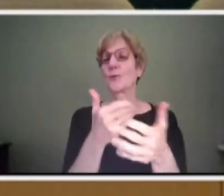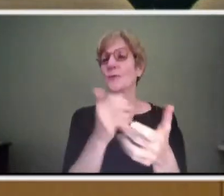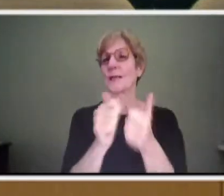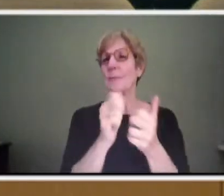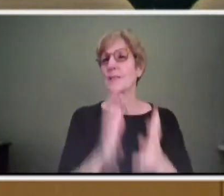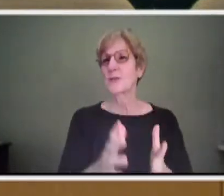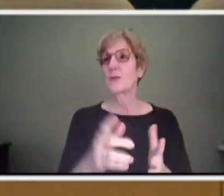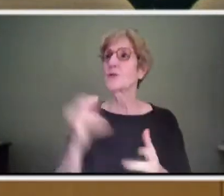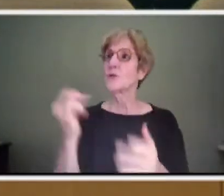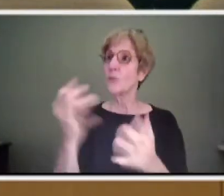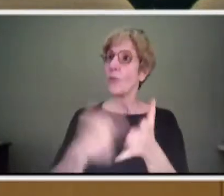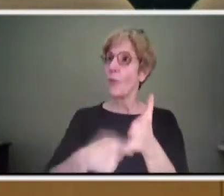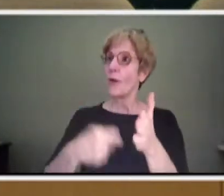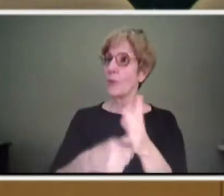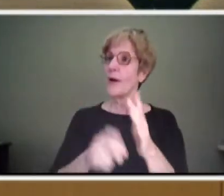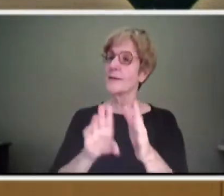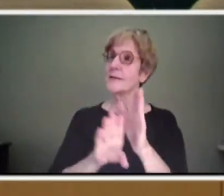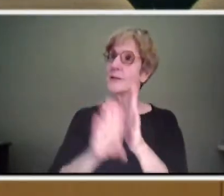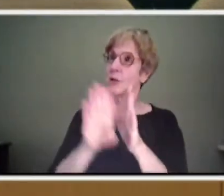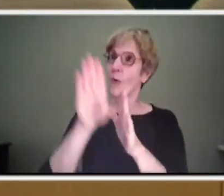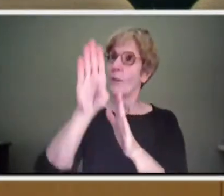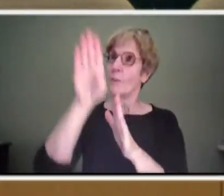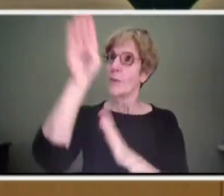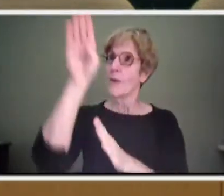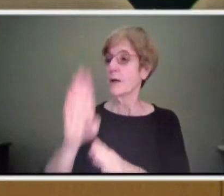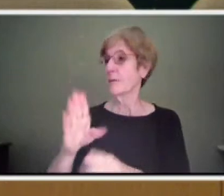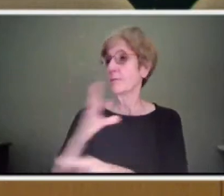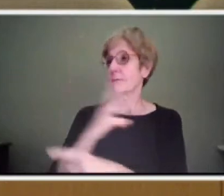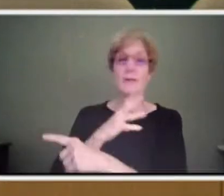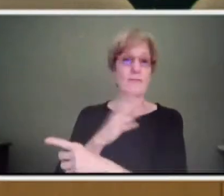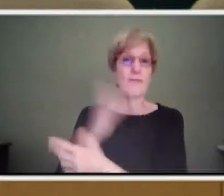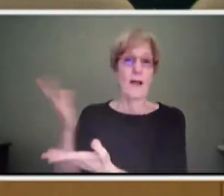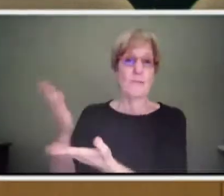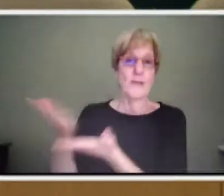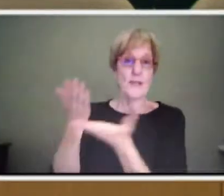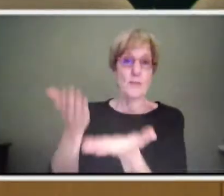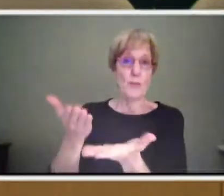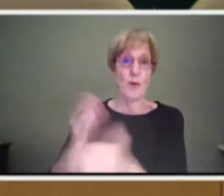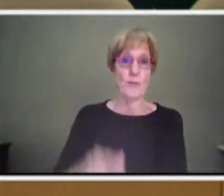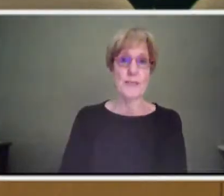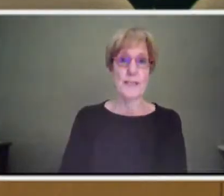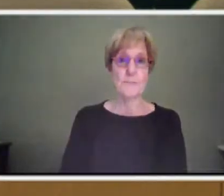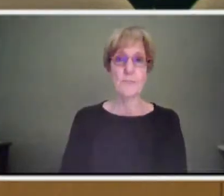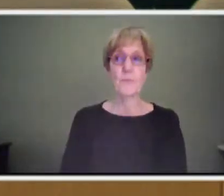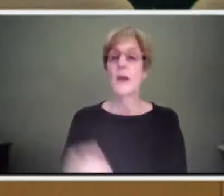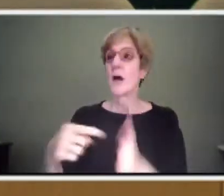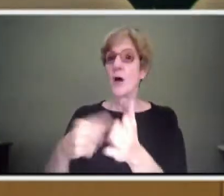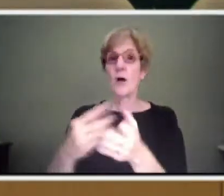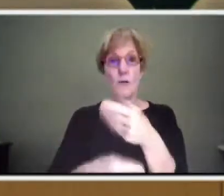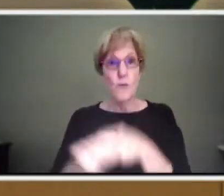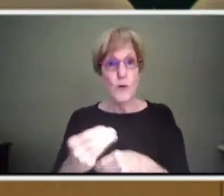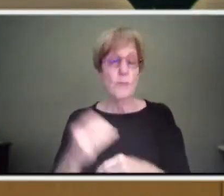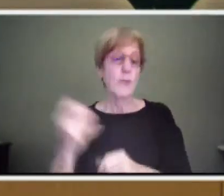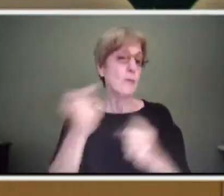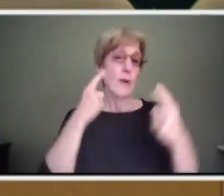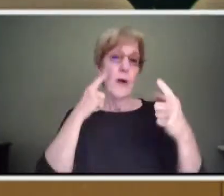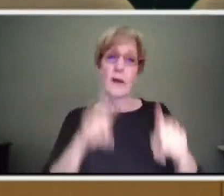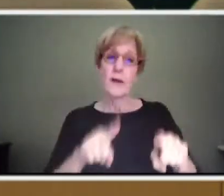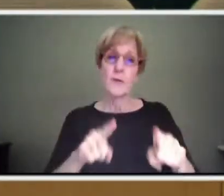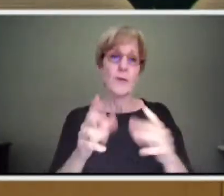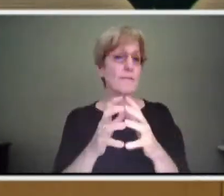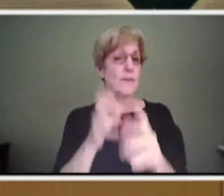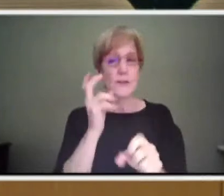housing prices, certainly heed those words. To the point about affordability, I think we all agree with that. It is very